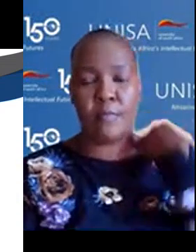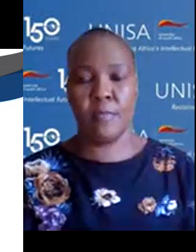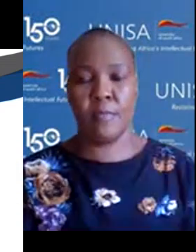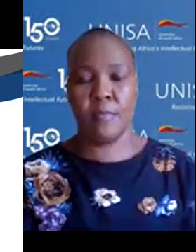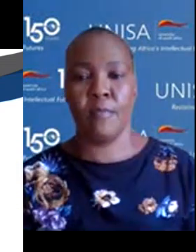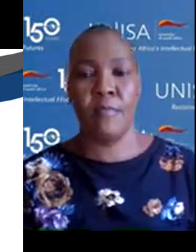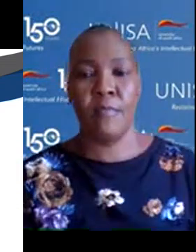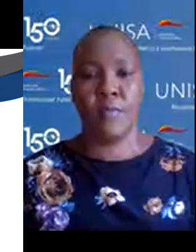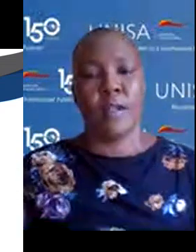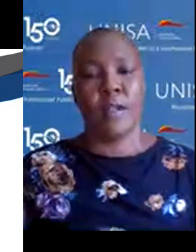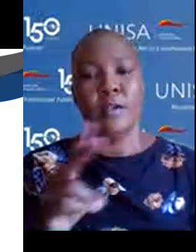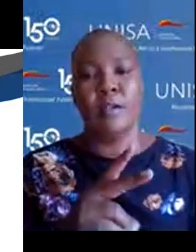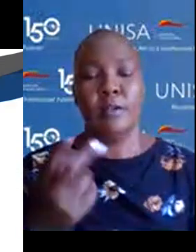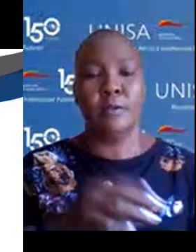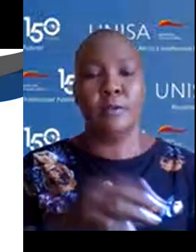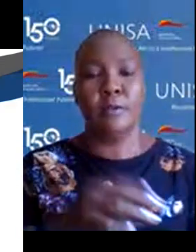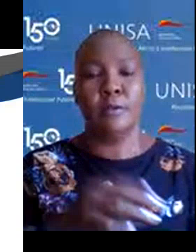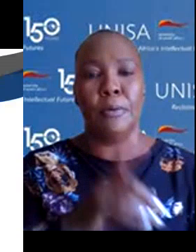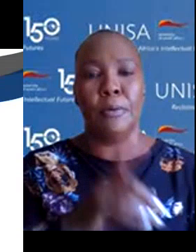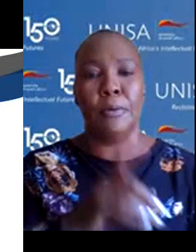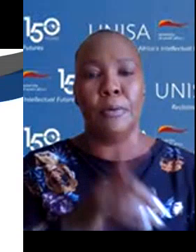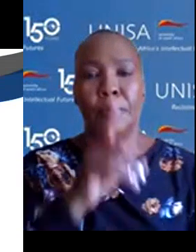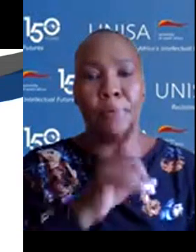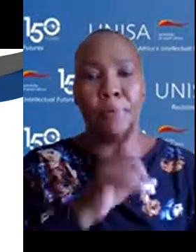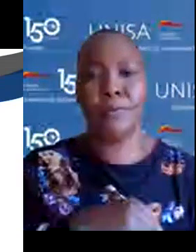I see you guys are very quiet in the chat.